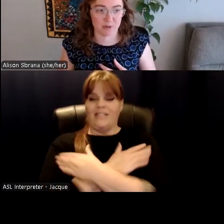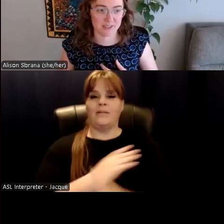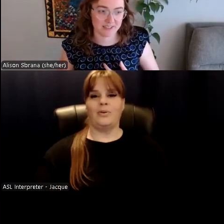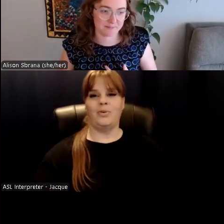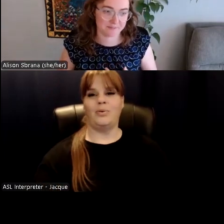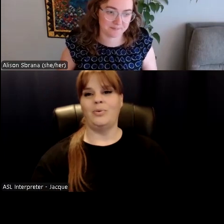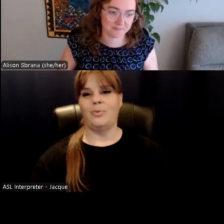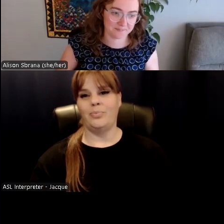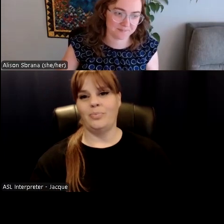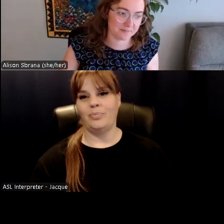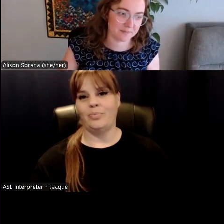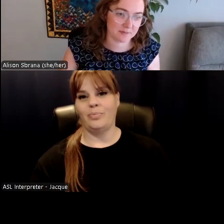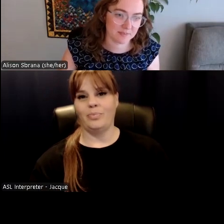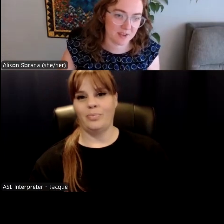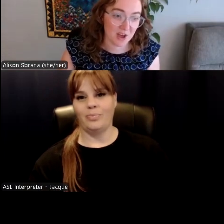Next slide, please.